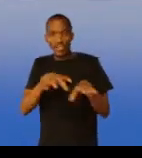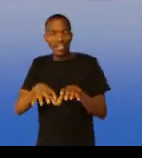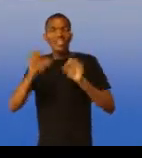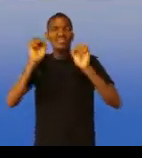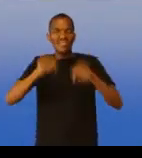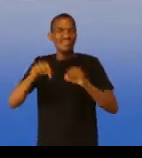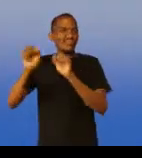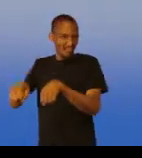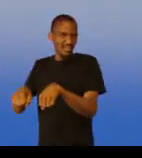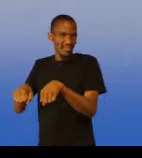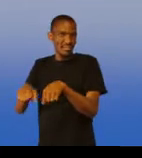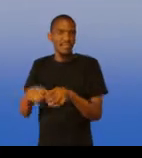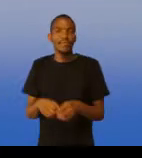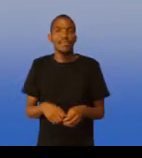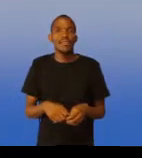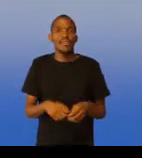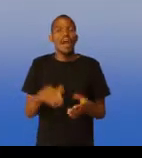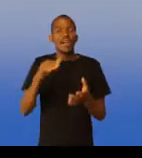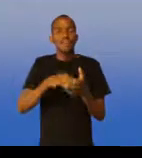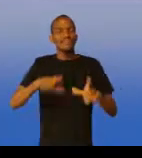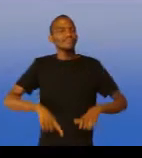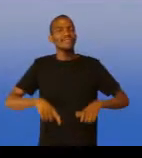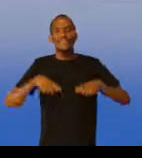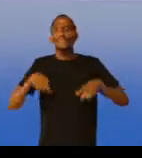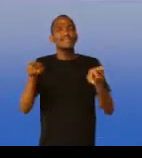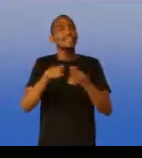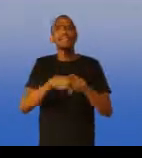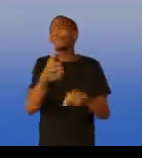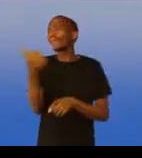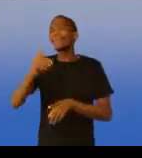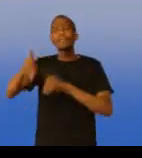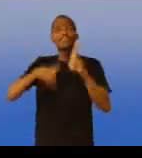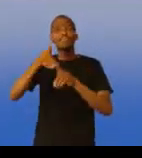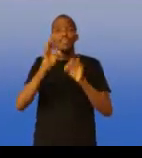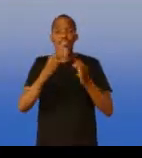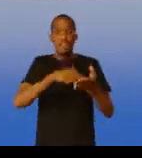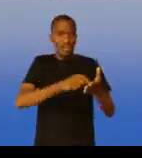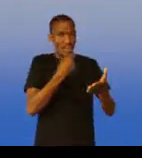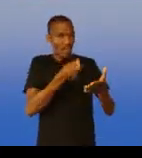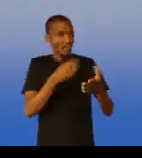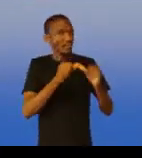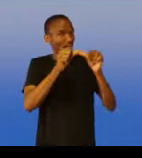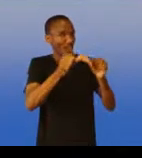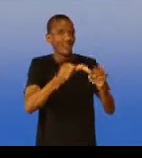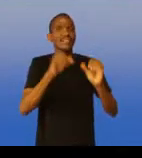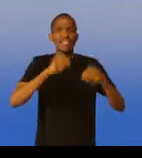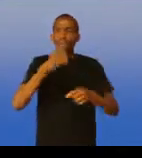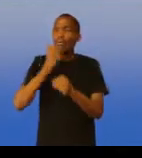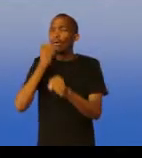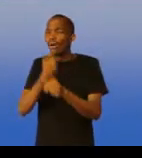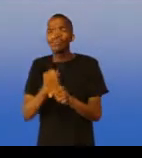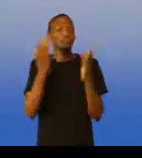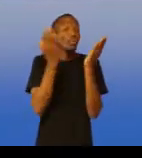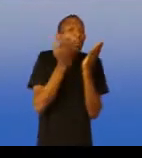I adhere to my treatment. You live like any other person who's HIV negative because you have the treatment. You can even go to work, you can even go to